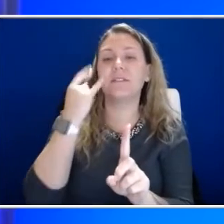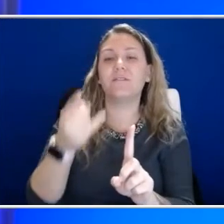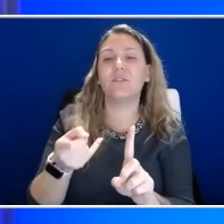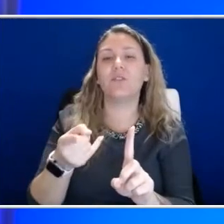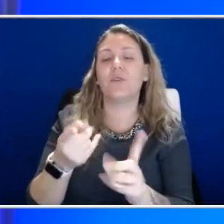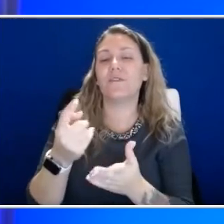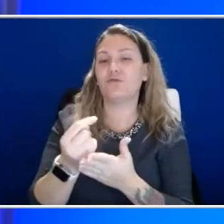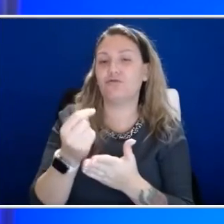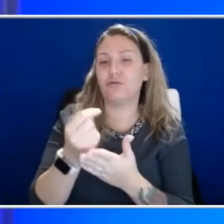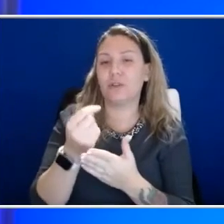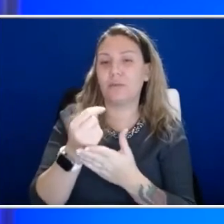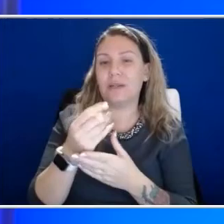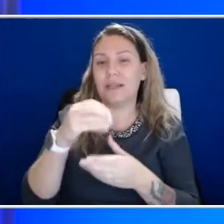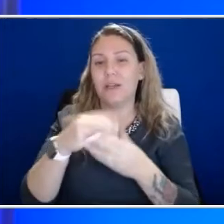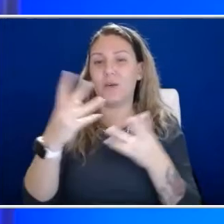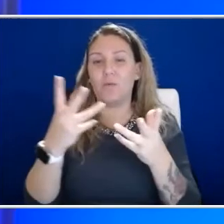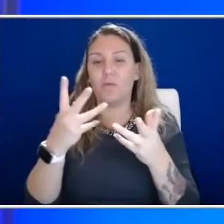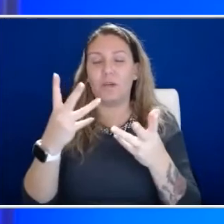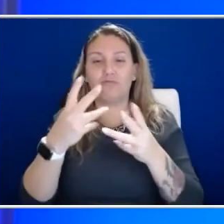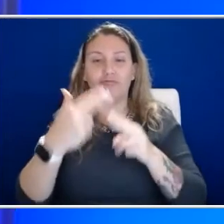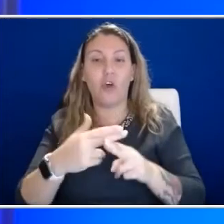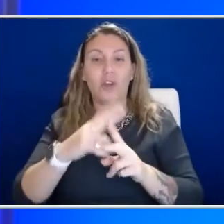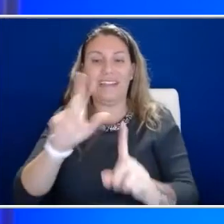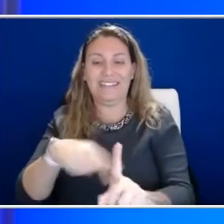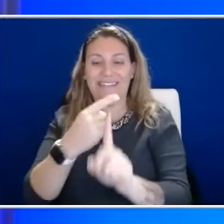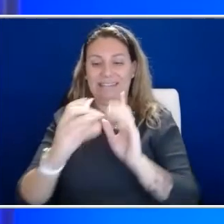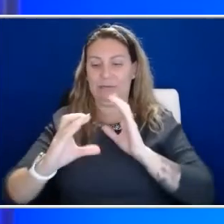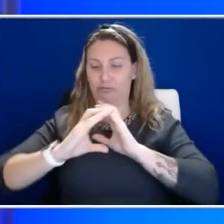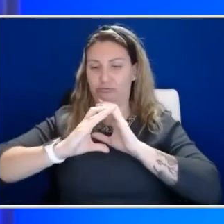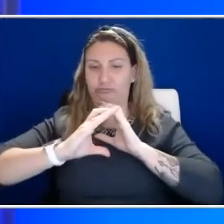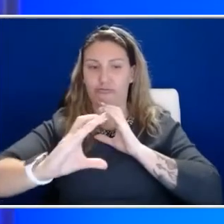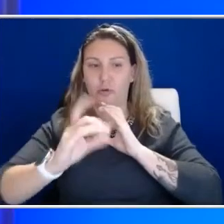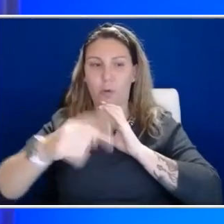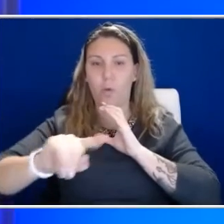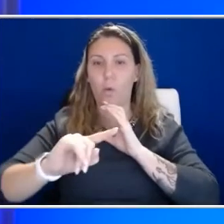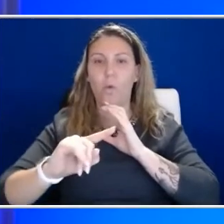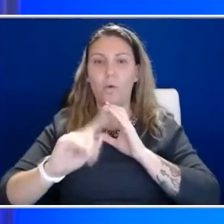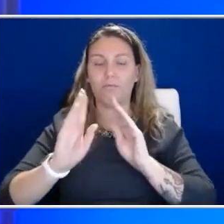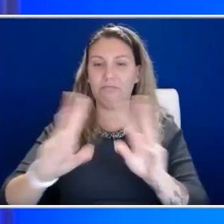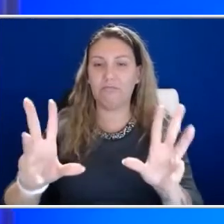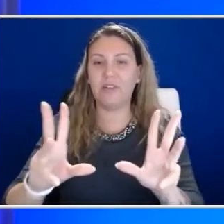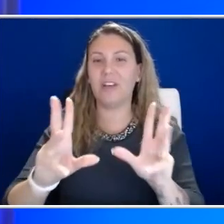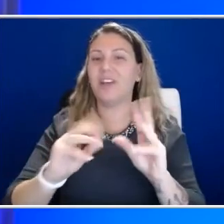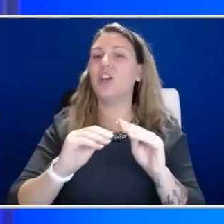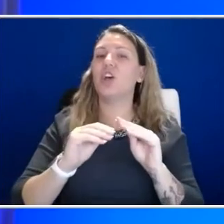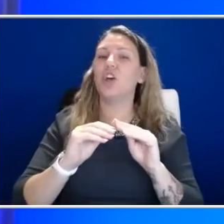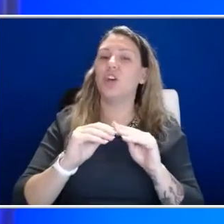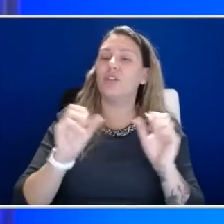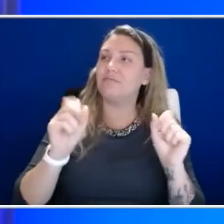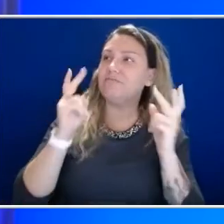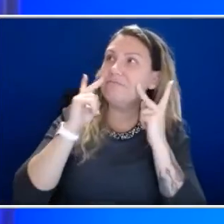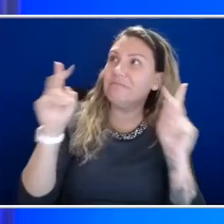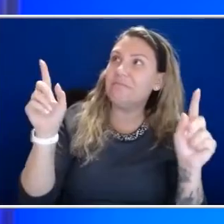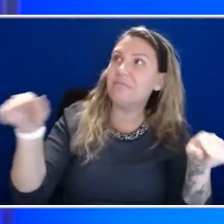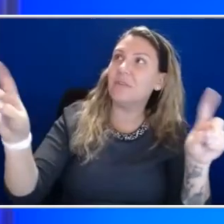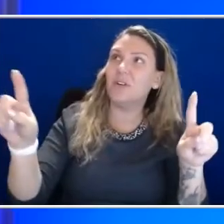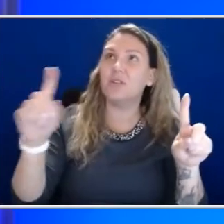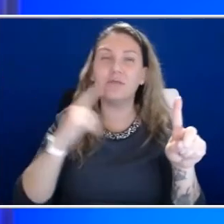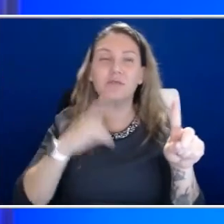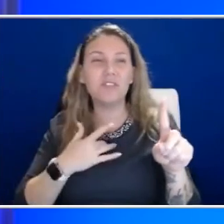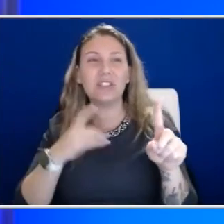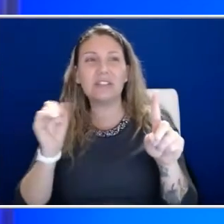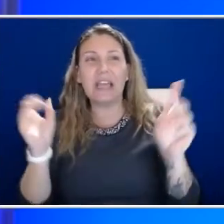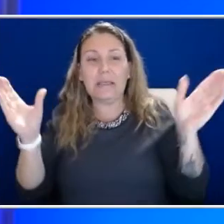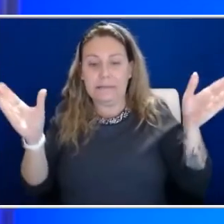in what is called a single chamber, those chambers are clear kind of material. You are not, even though you feel like you're in a closed space,